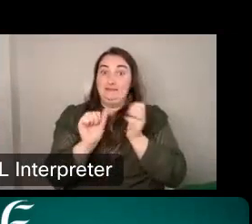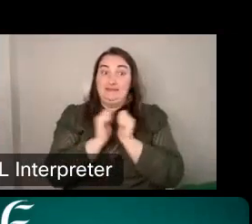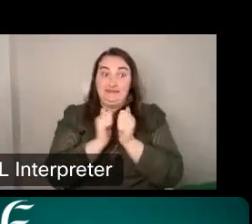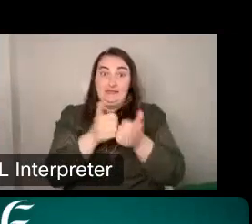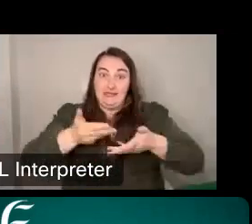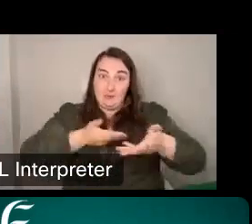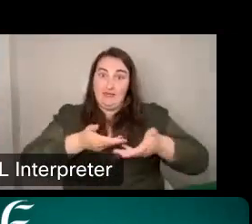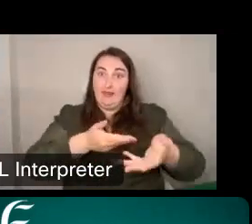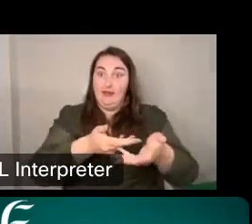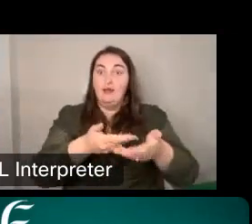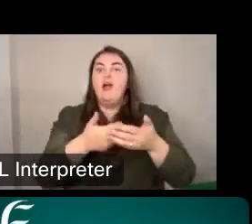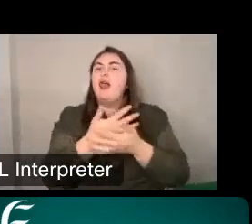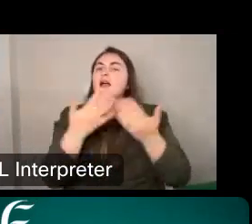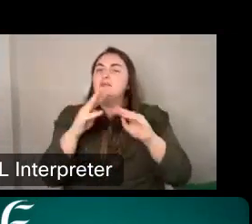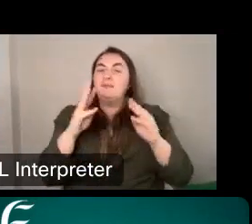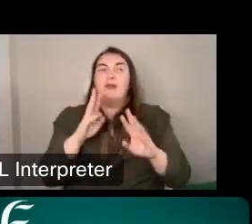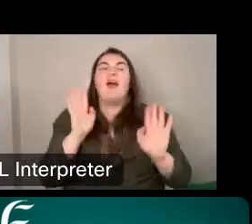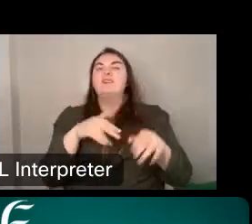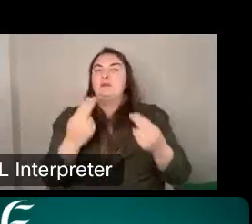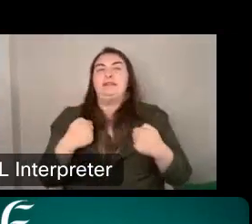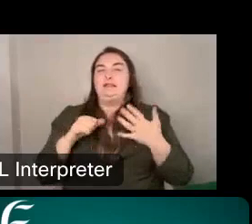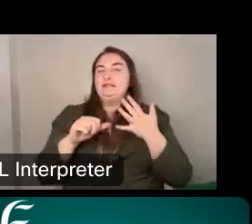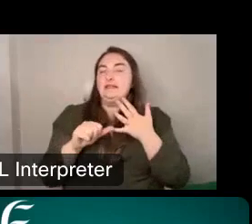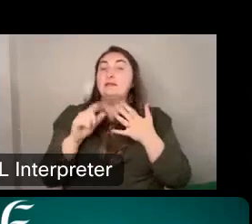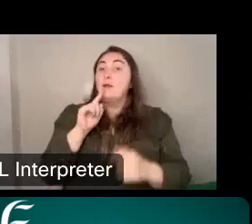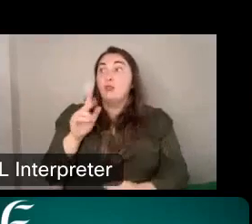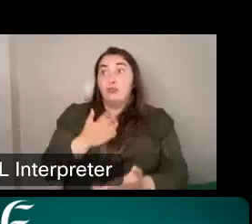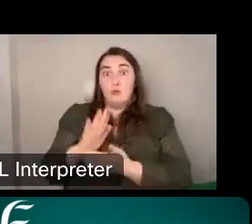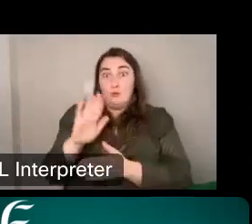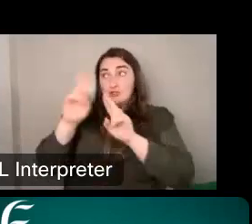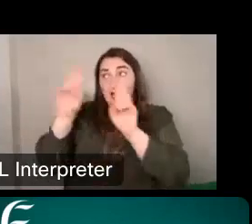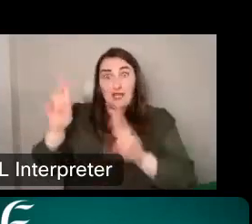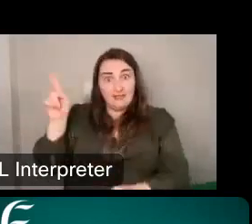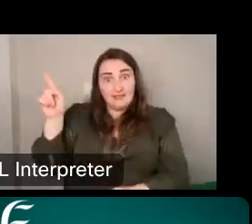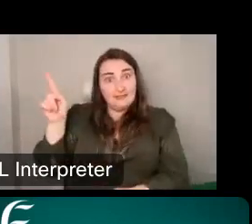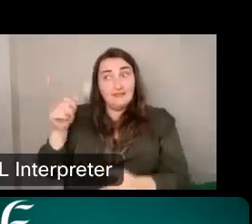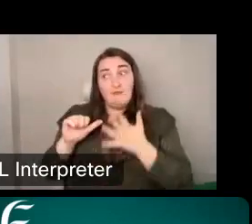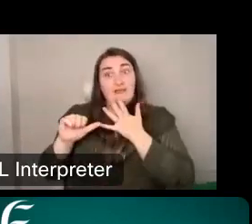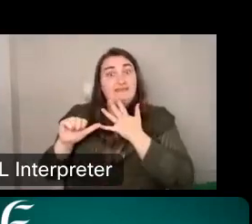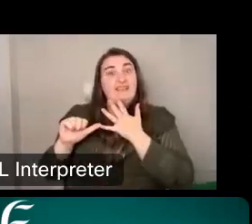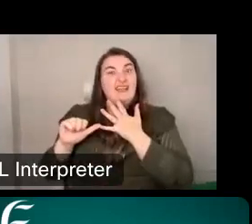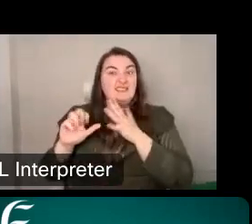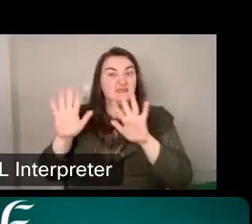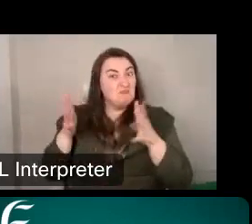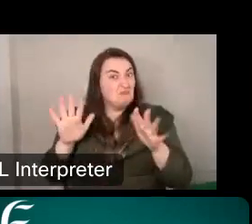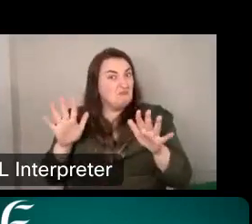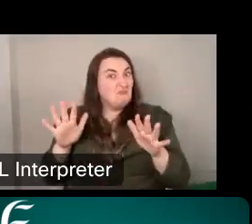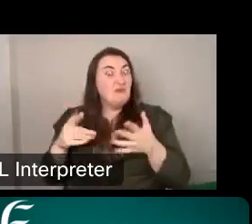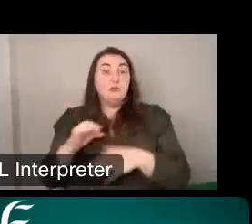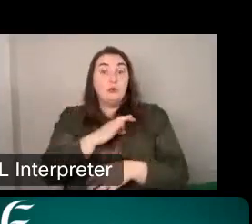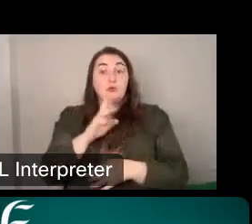average for less than 6 sessions, and that's true internationally as well in EAP counselling services. But I can come for that support